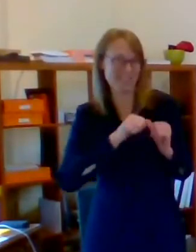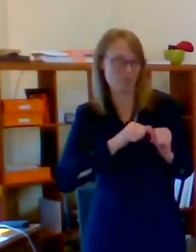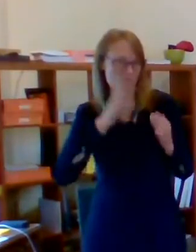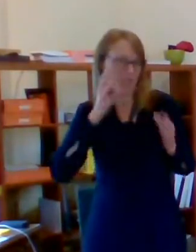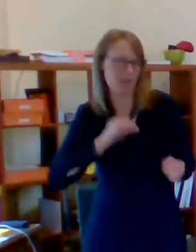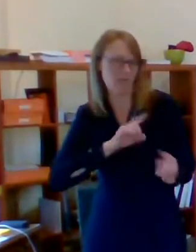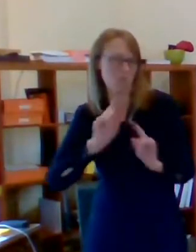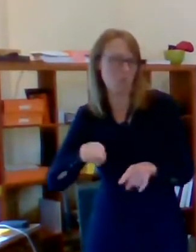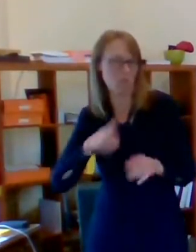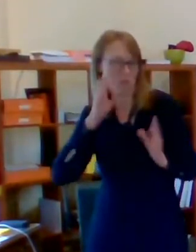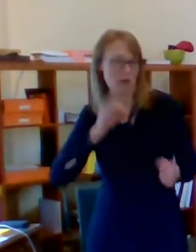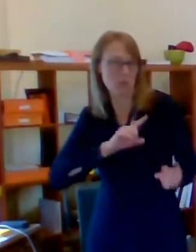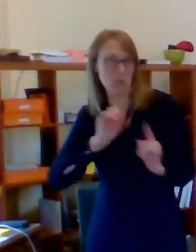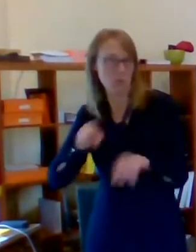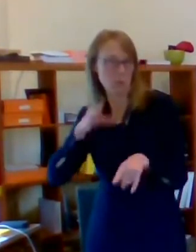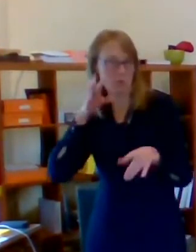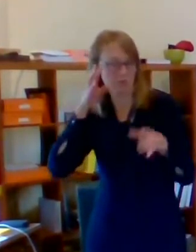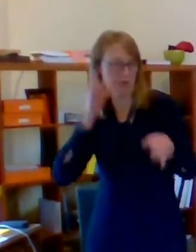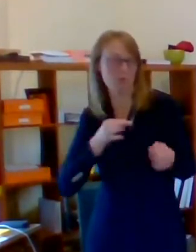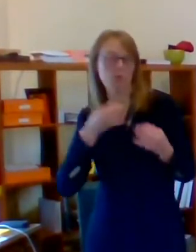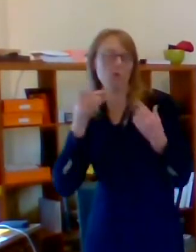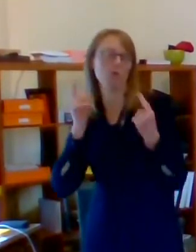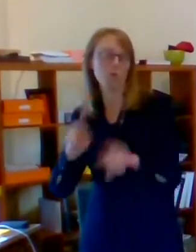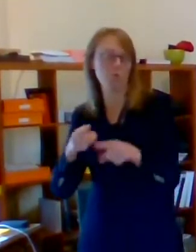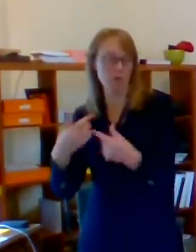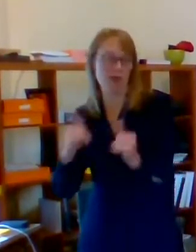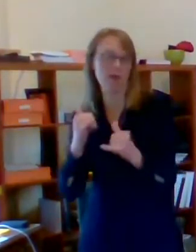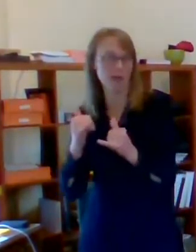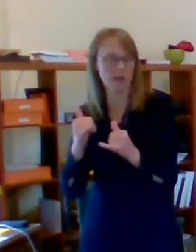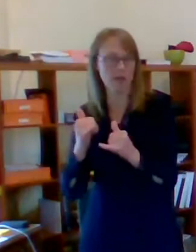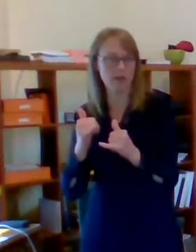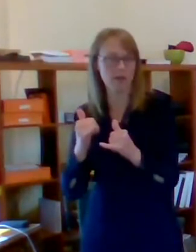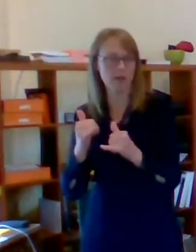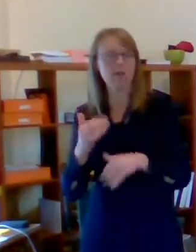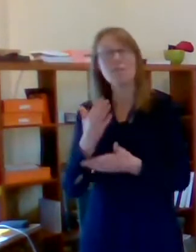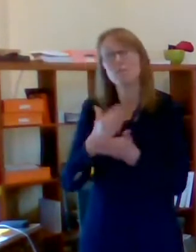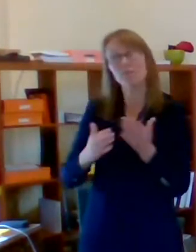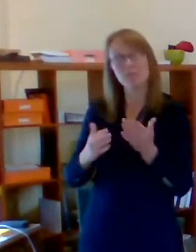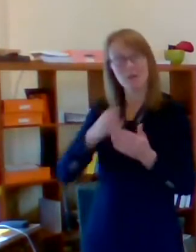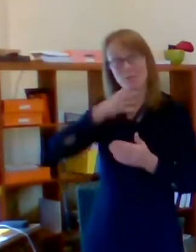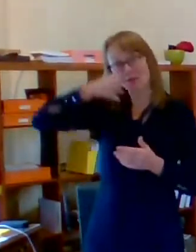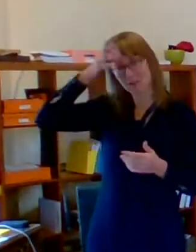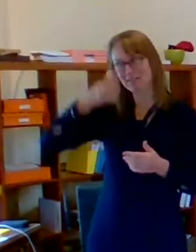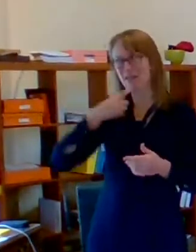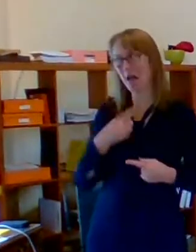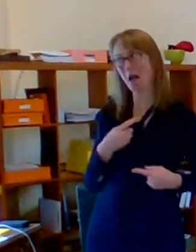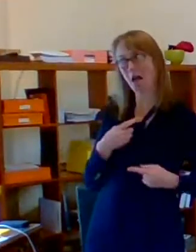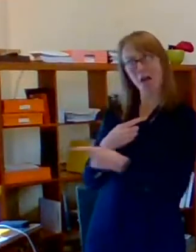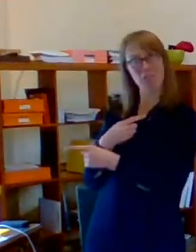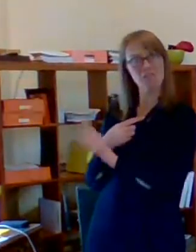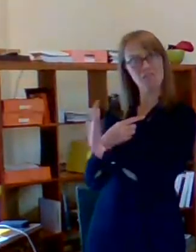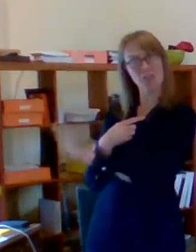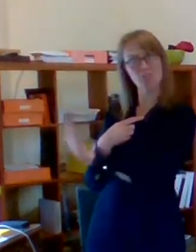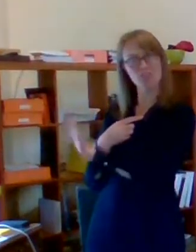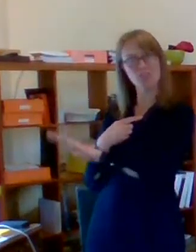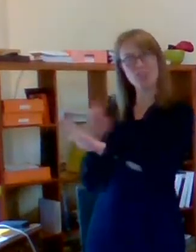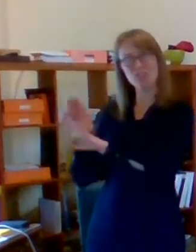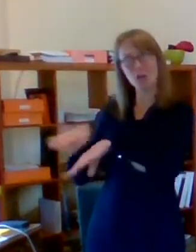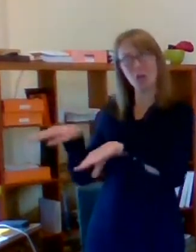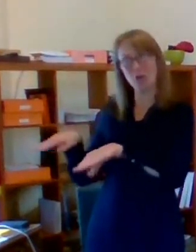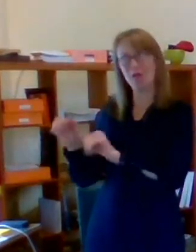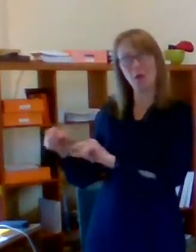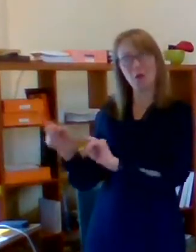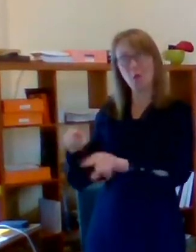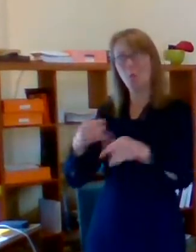parents who were like, well, so-and-so's kids gets to play on the playground. And I said, well, at this point, the parent gets to decide